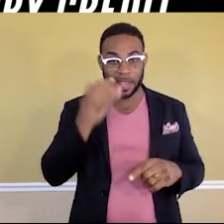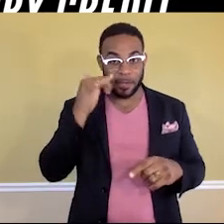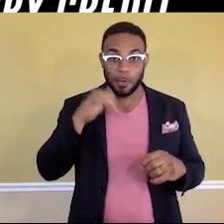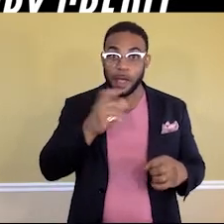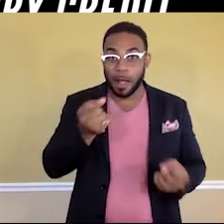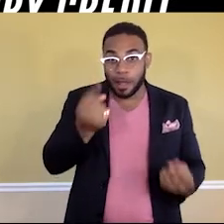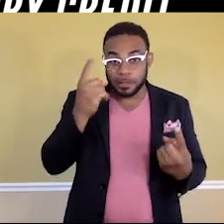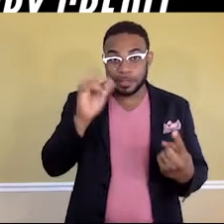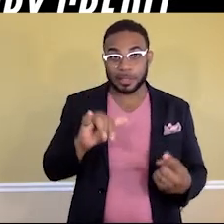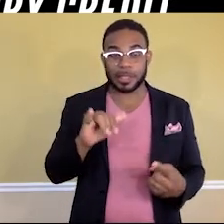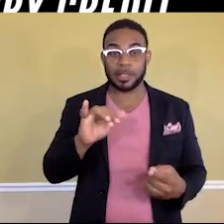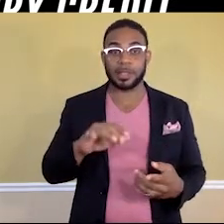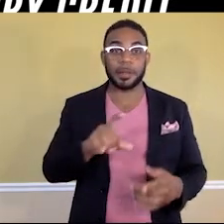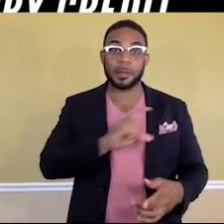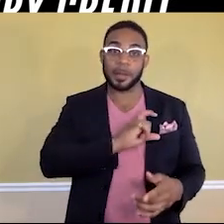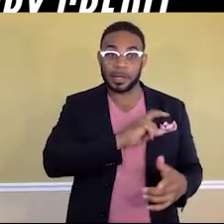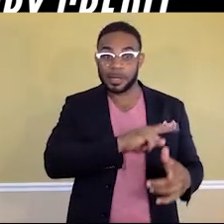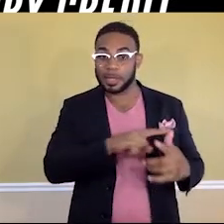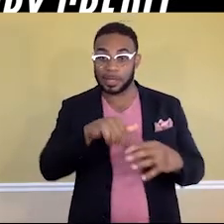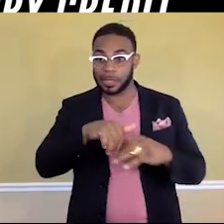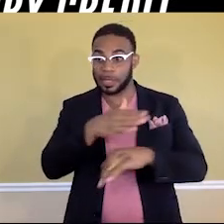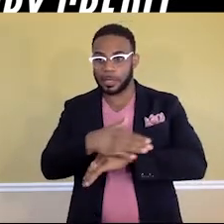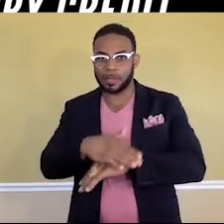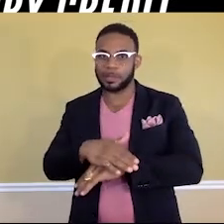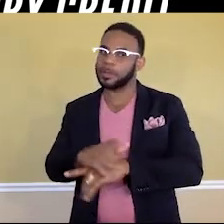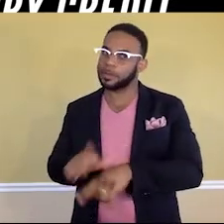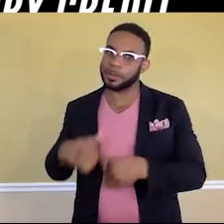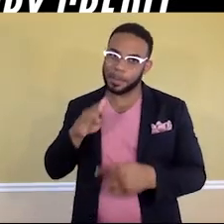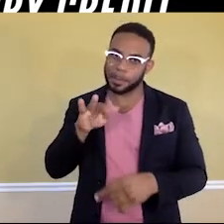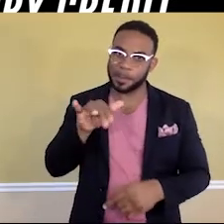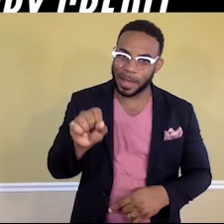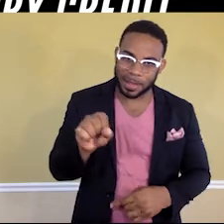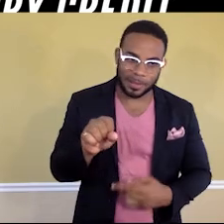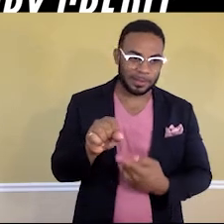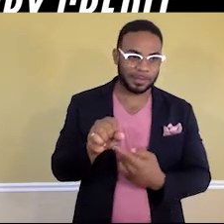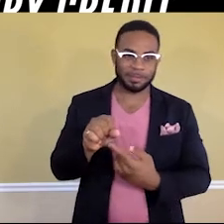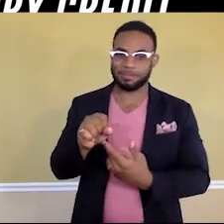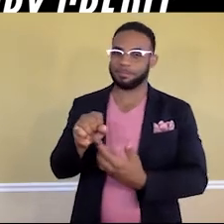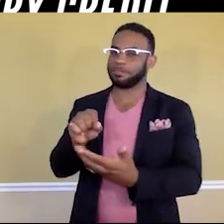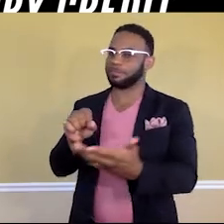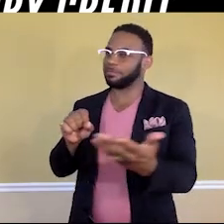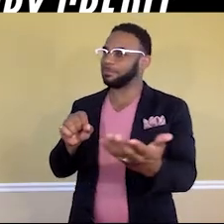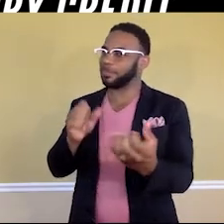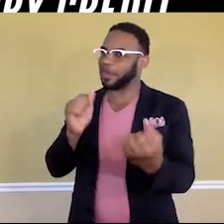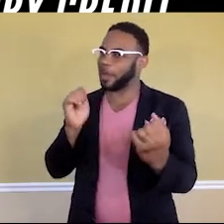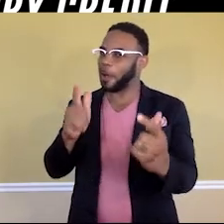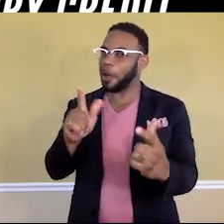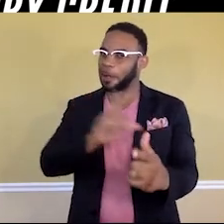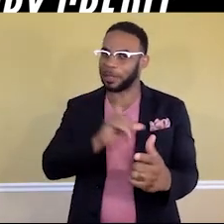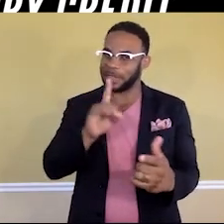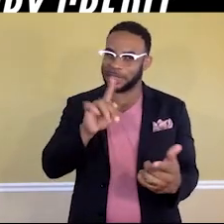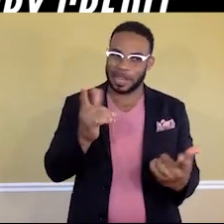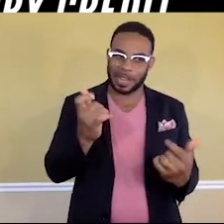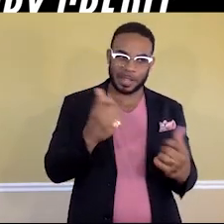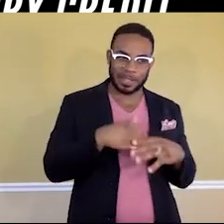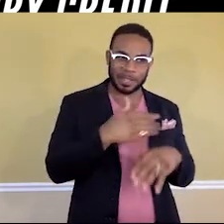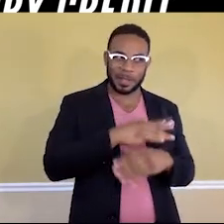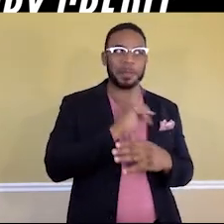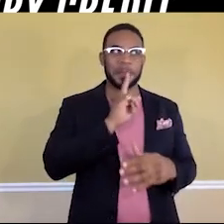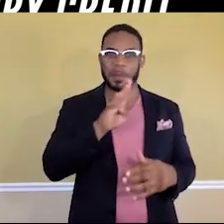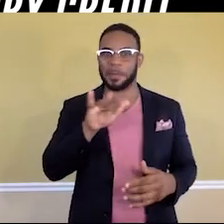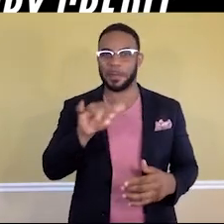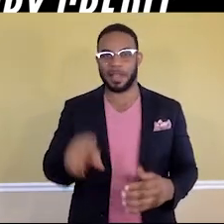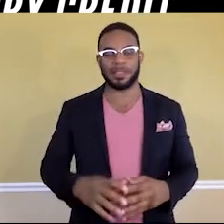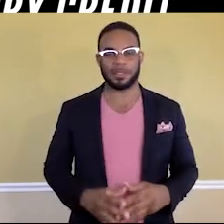we understand that policing in this country has been biased, all of the policing data in this country is